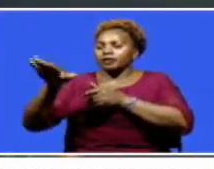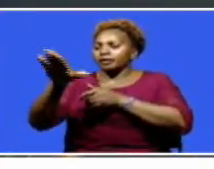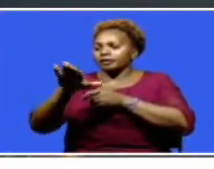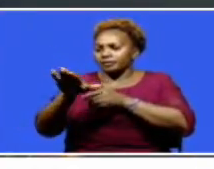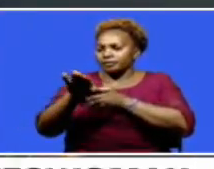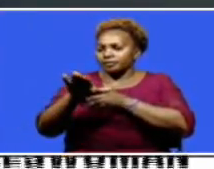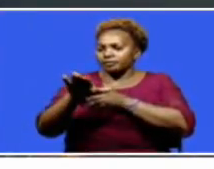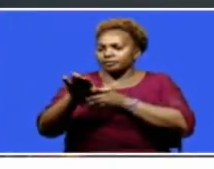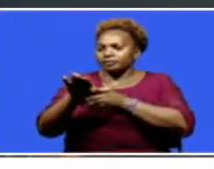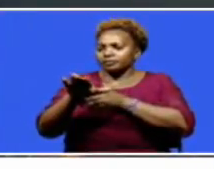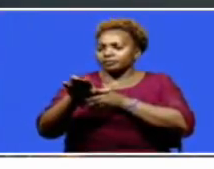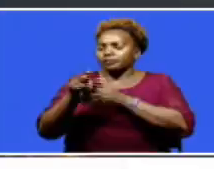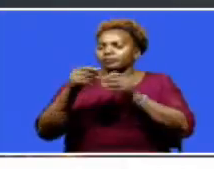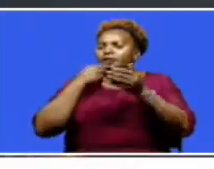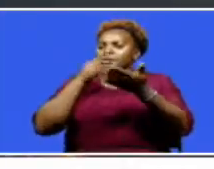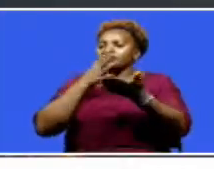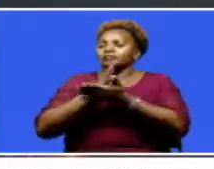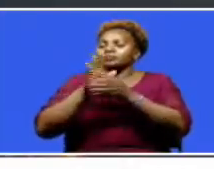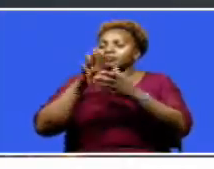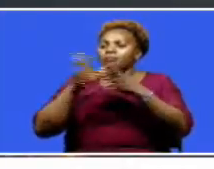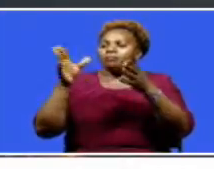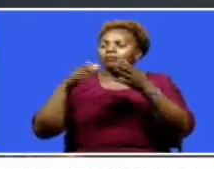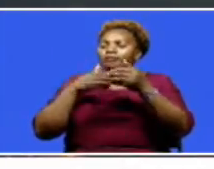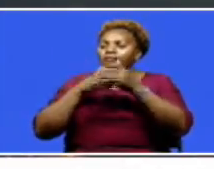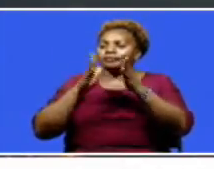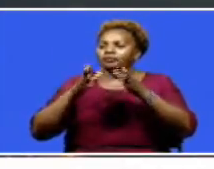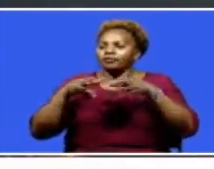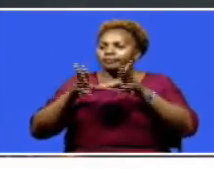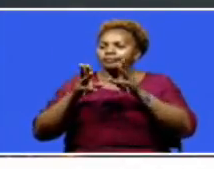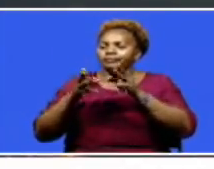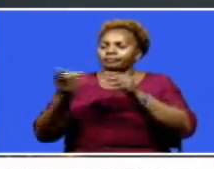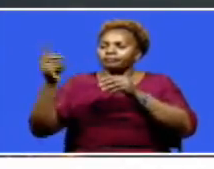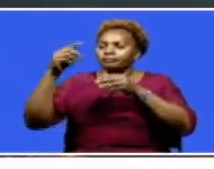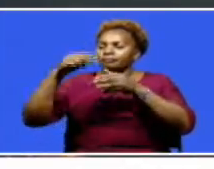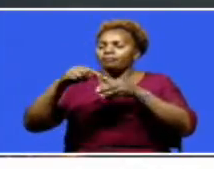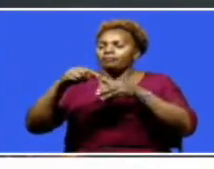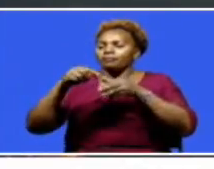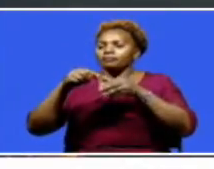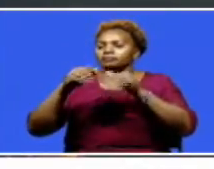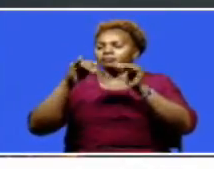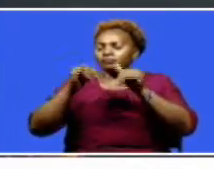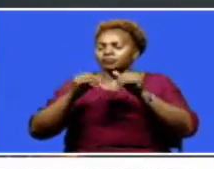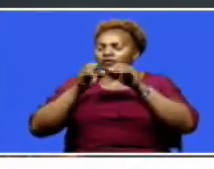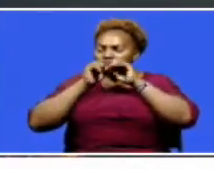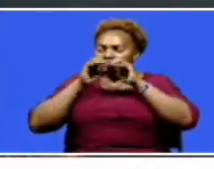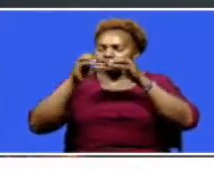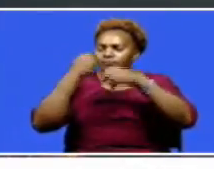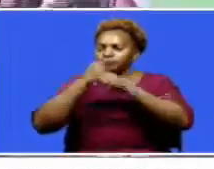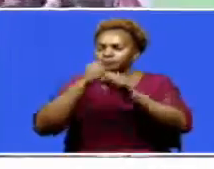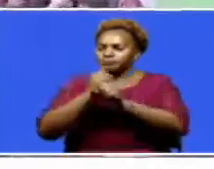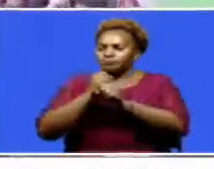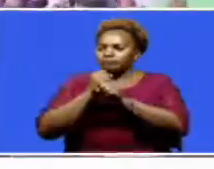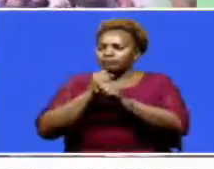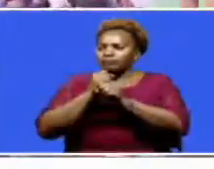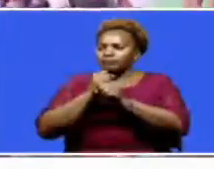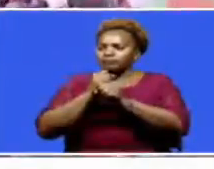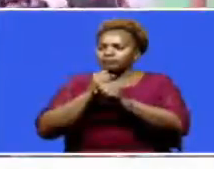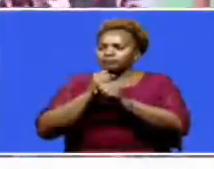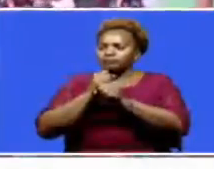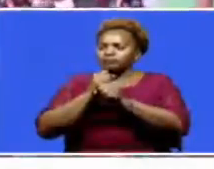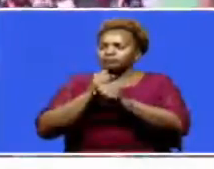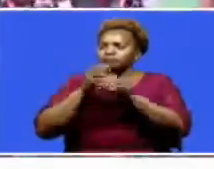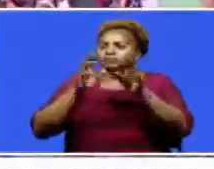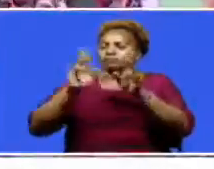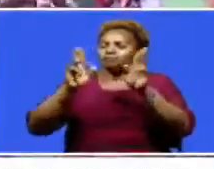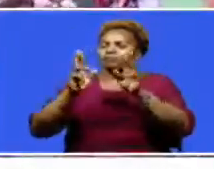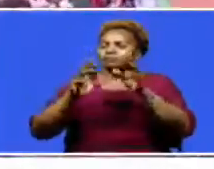region, despite assurances that more leaders were on their way to join this new formation. Eager to join